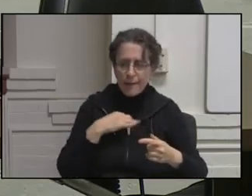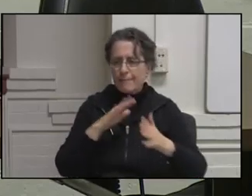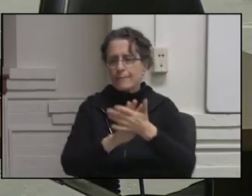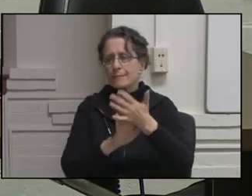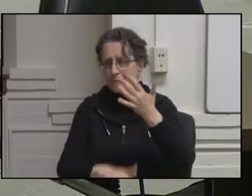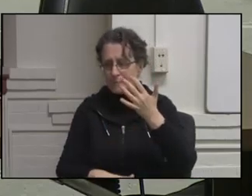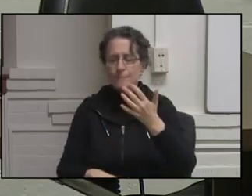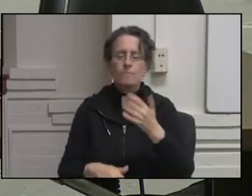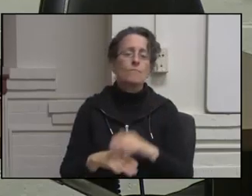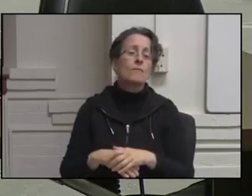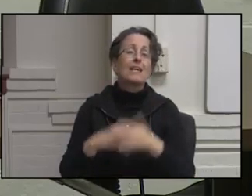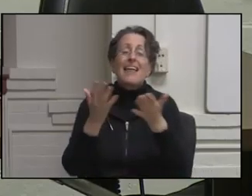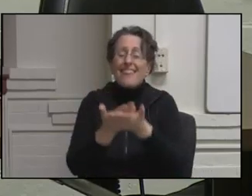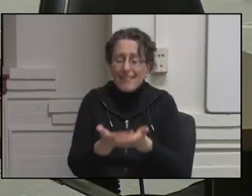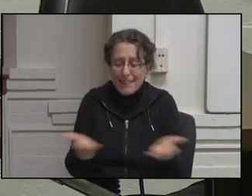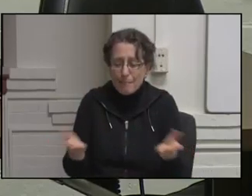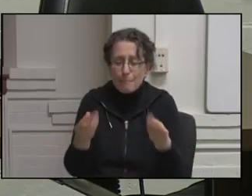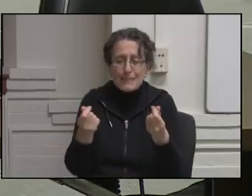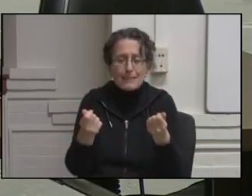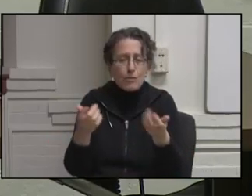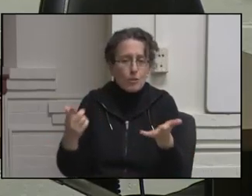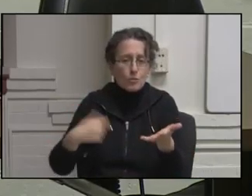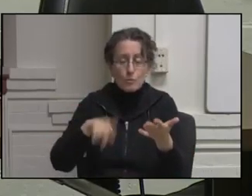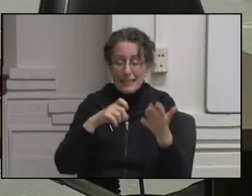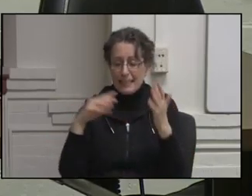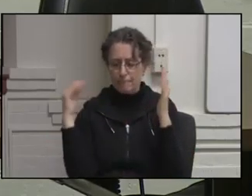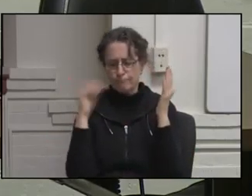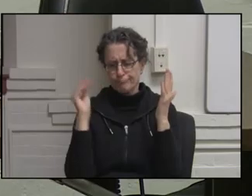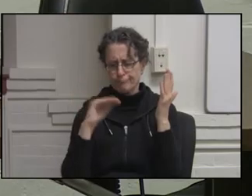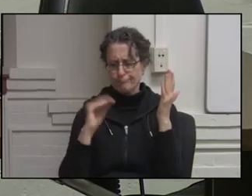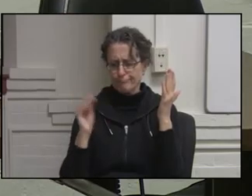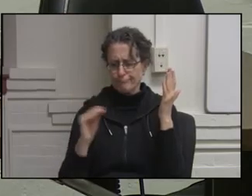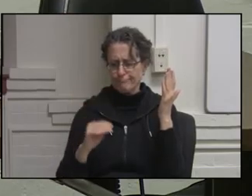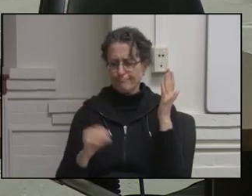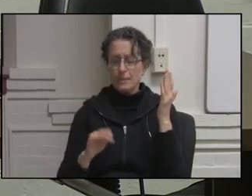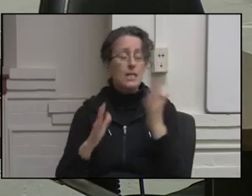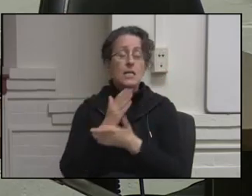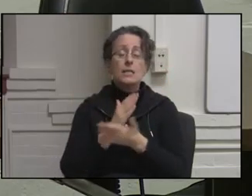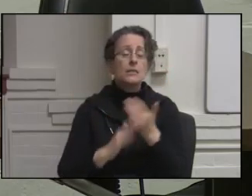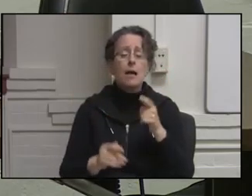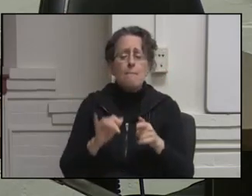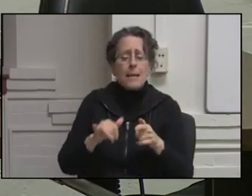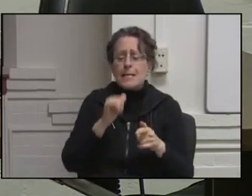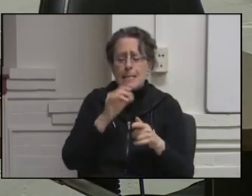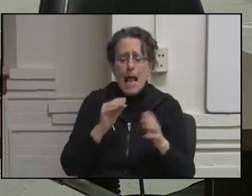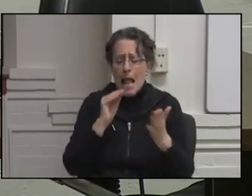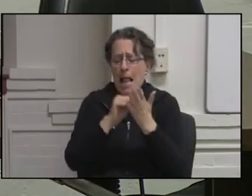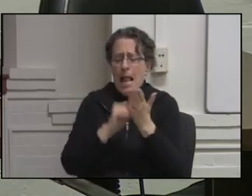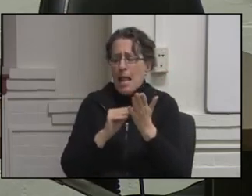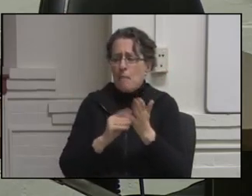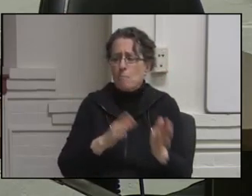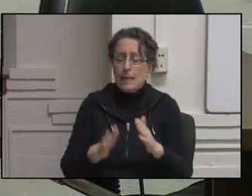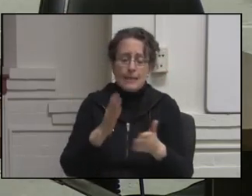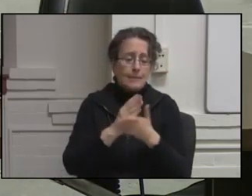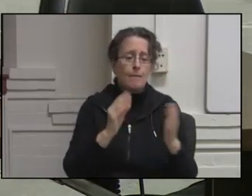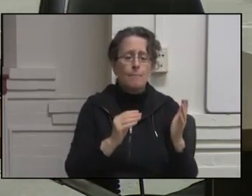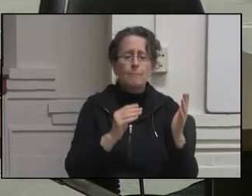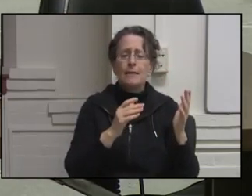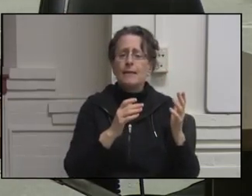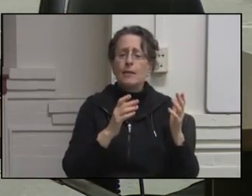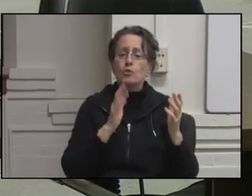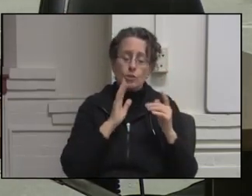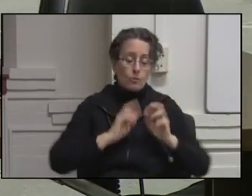a lot of resource material that's included that doesn't go into the plan, but it's kept at the different departments.